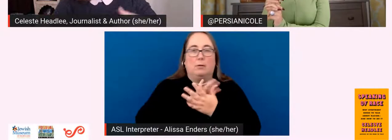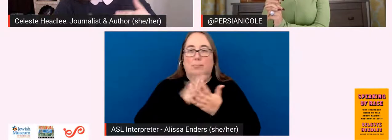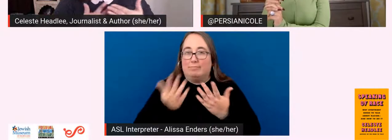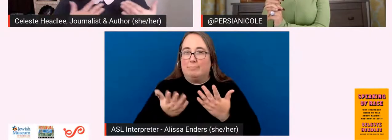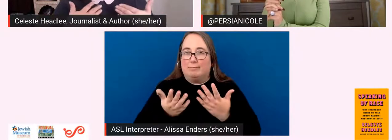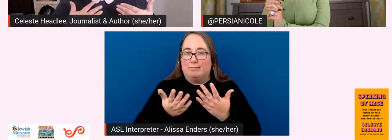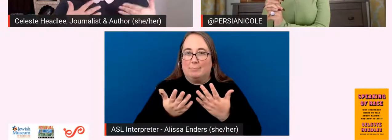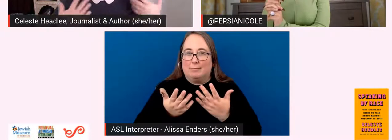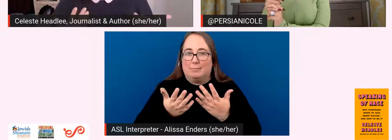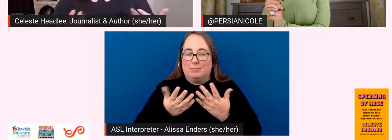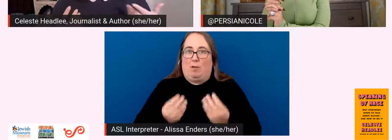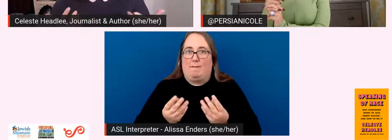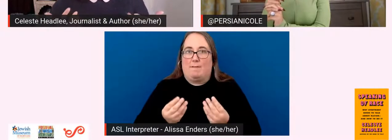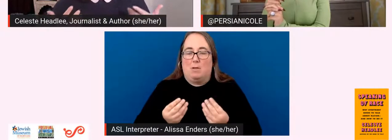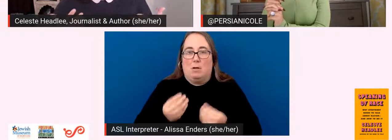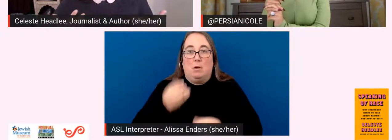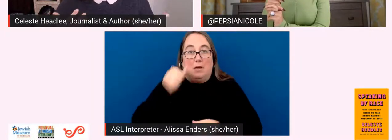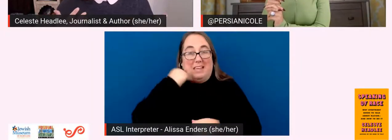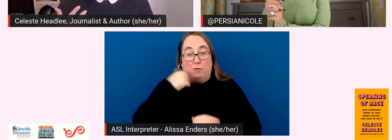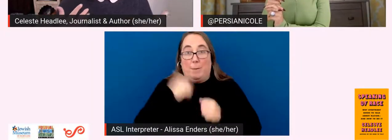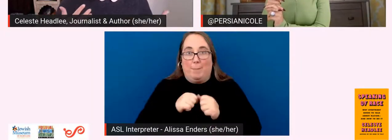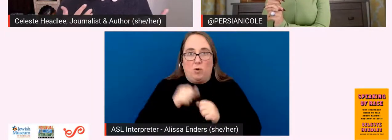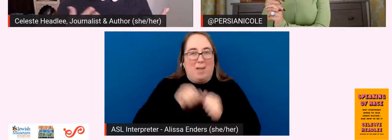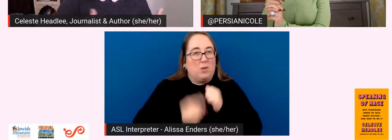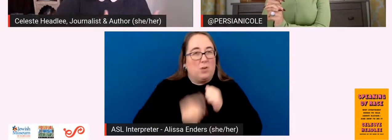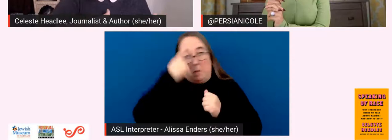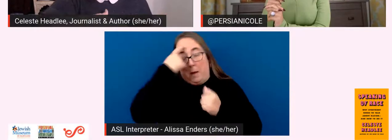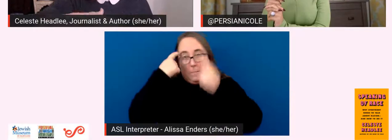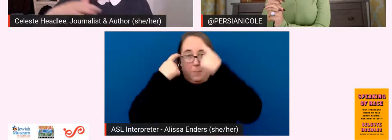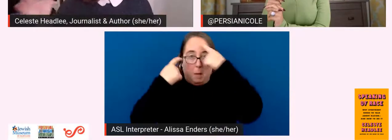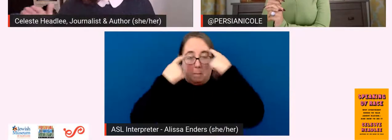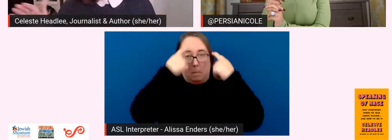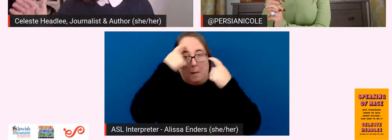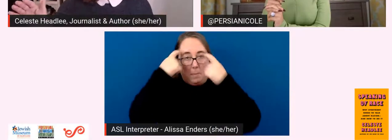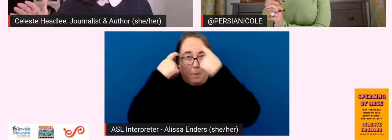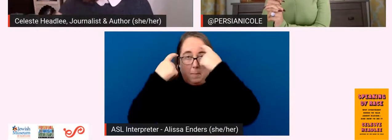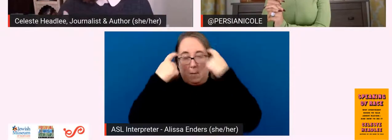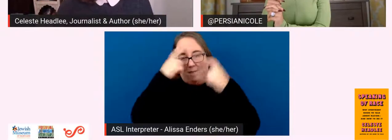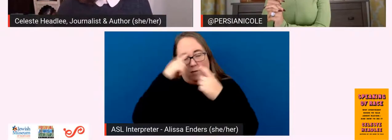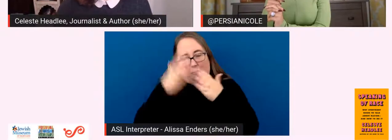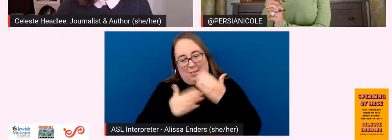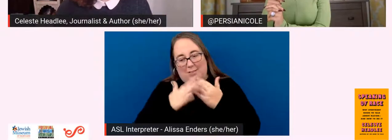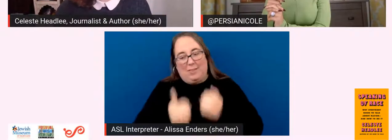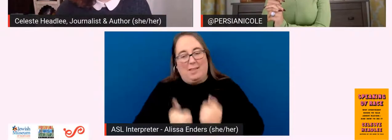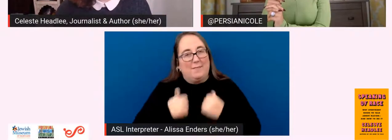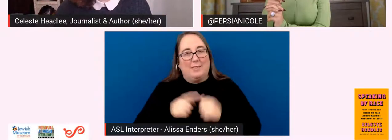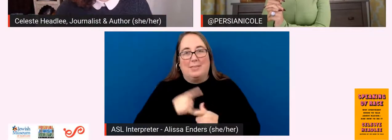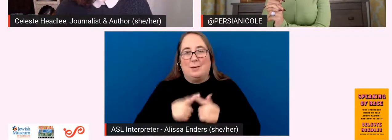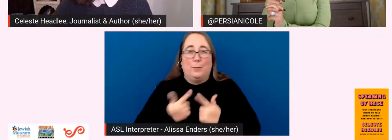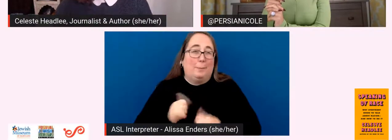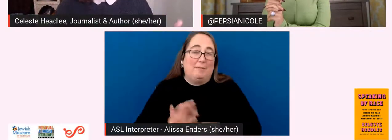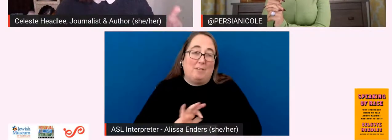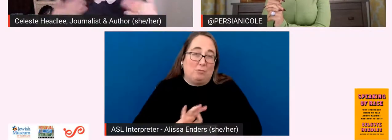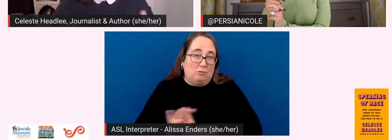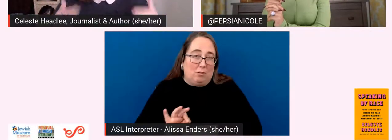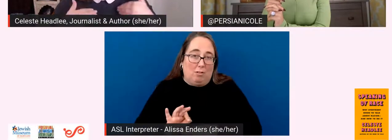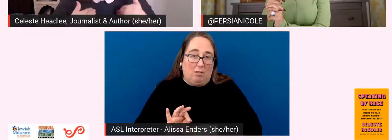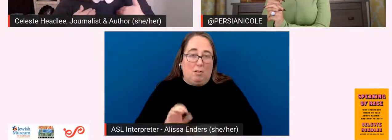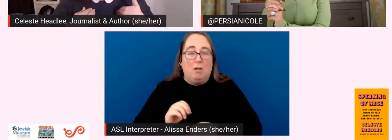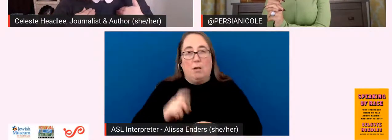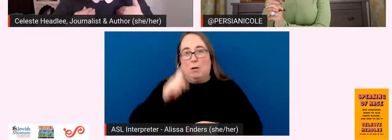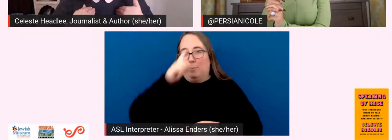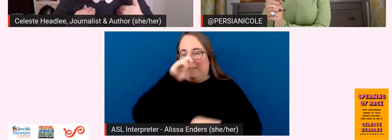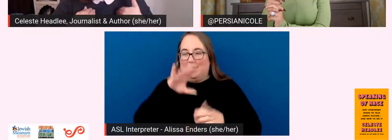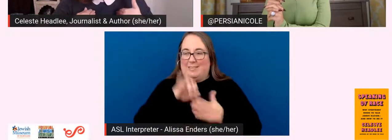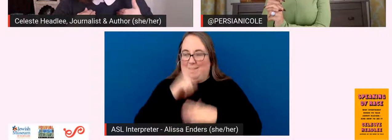lens, because if we remembered the true pain of an experience for the rest of our life, we would not be functional. So our brain does